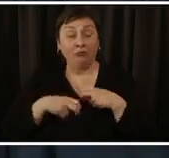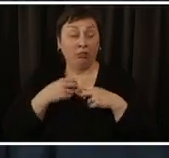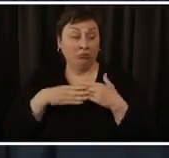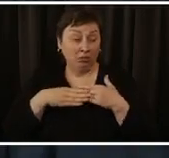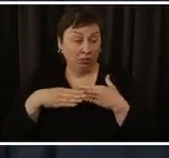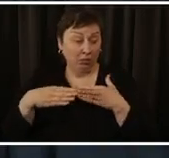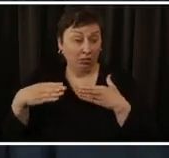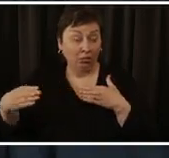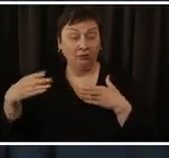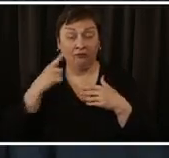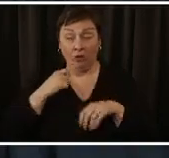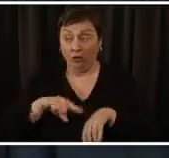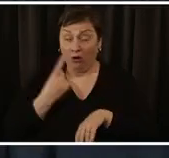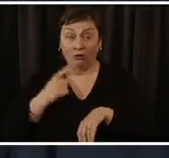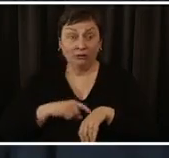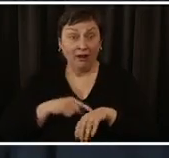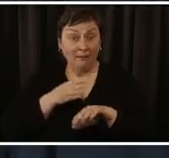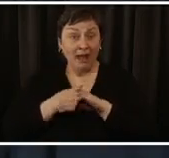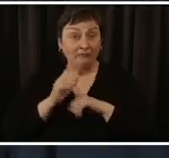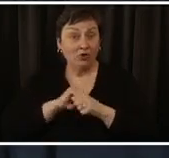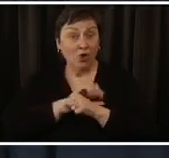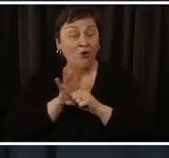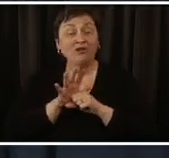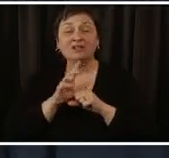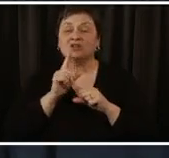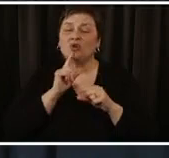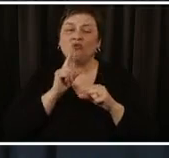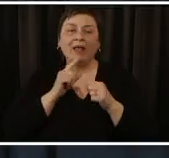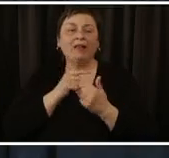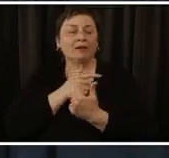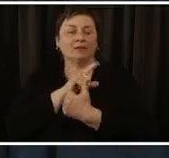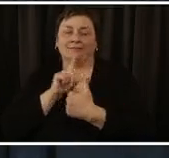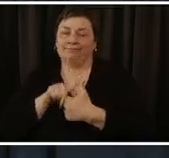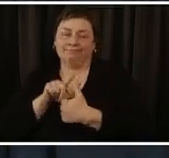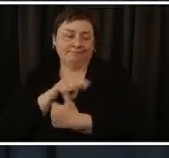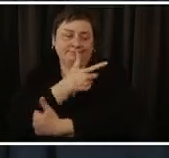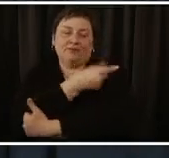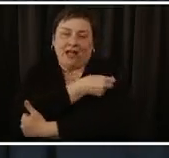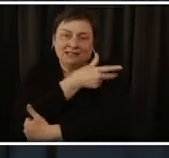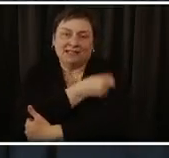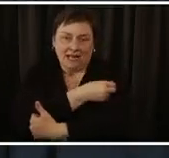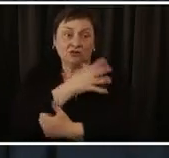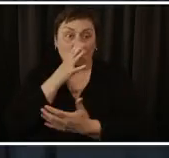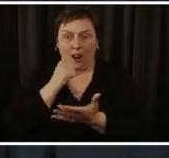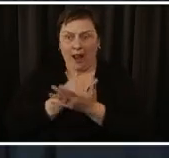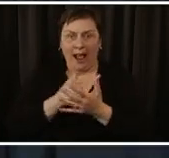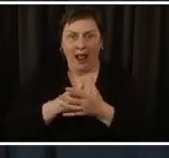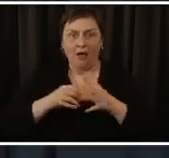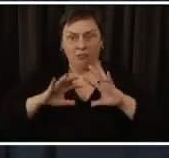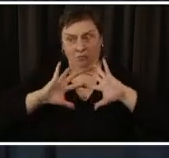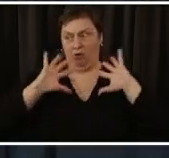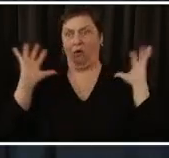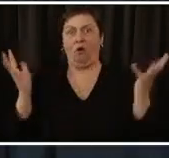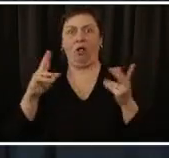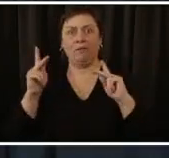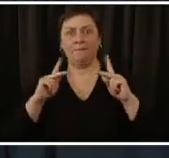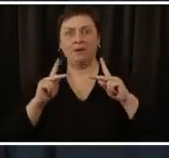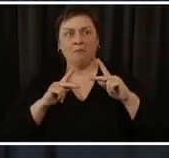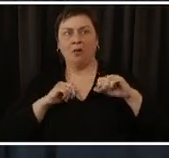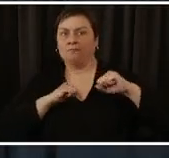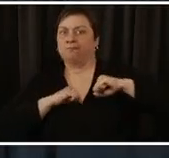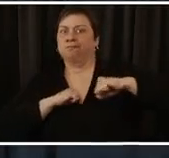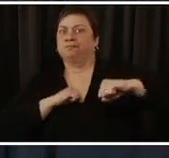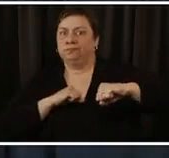the fastest way that we get out of this is to build that herd immunity, and the fastest way to do that is through vaccination without those consequences of